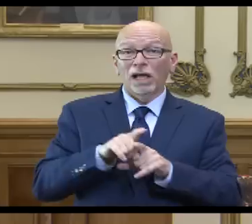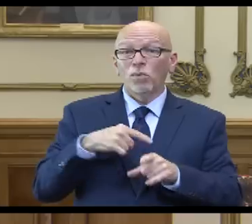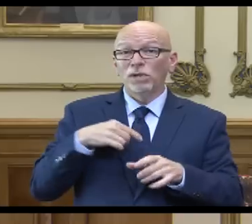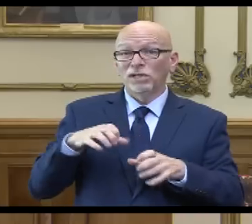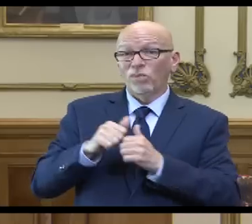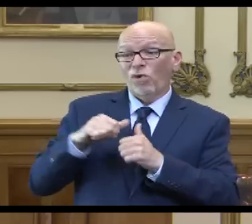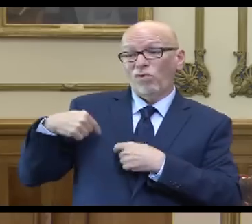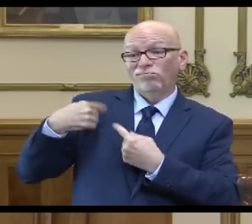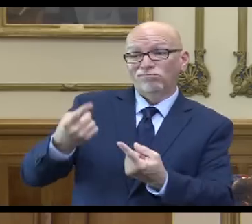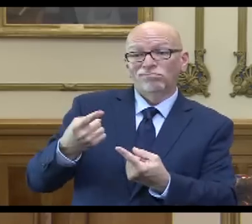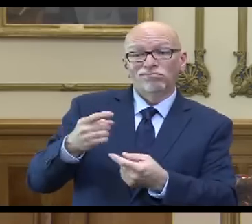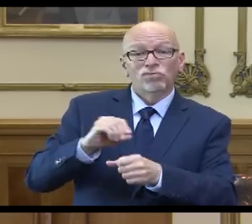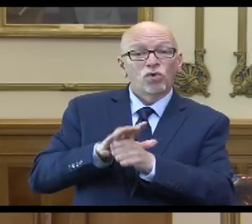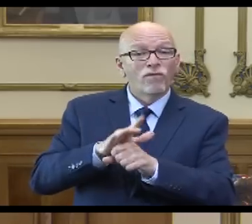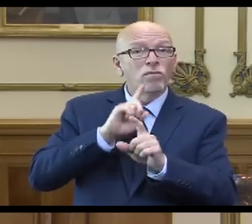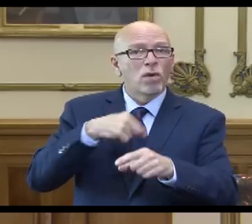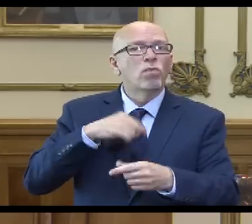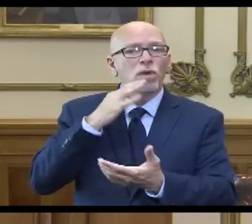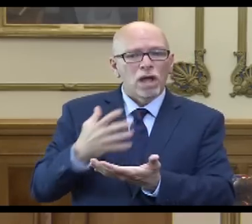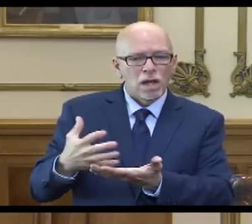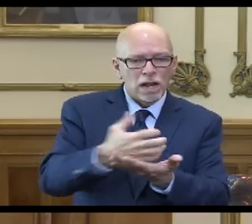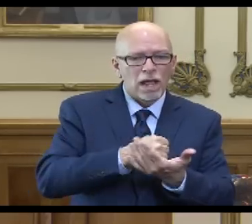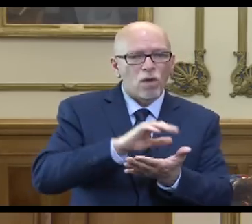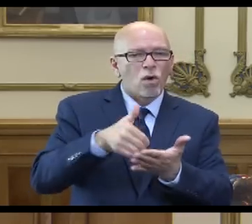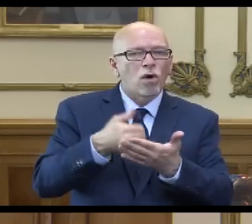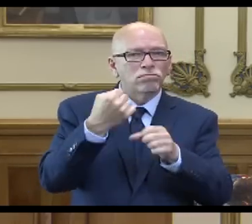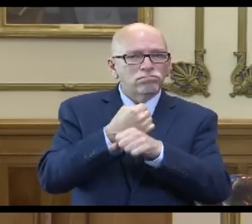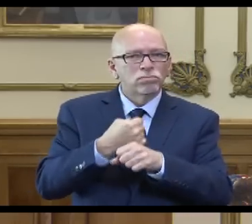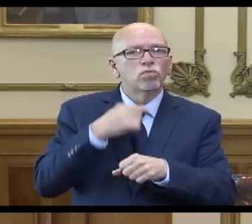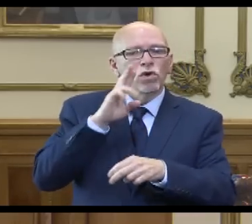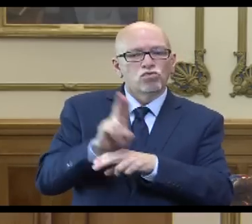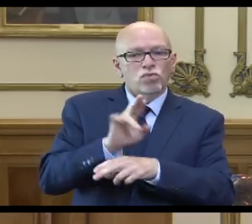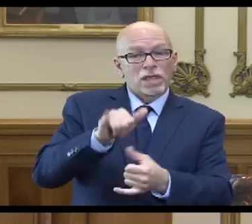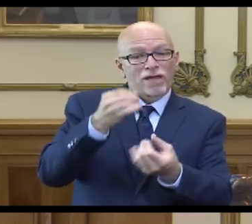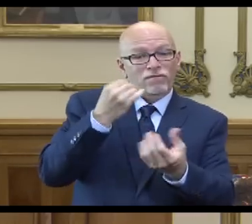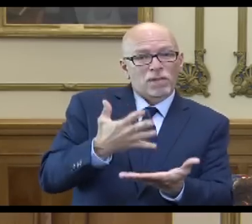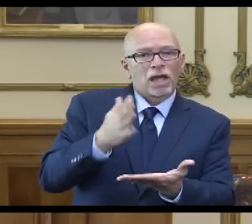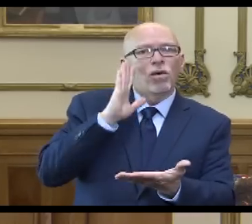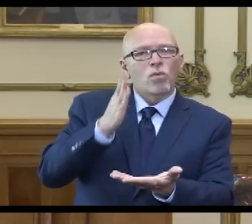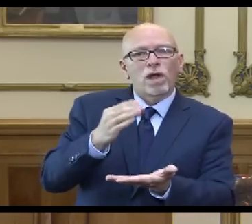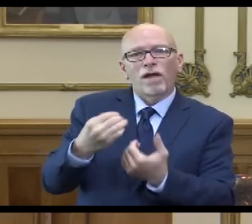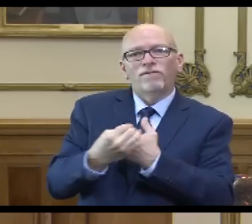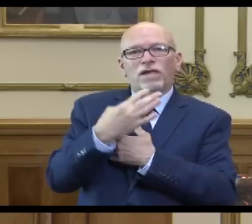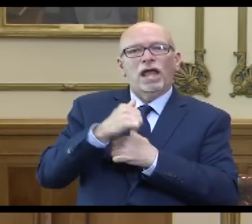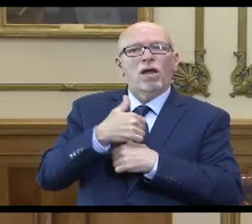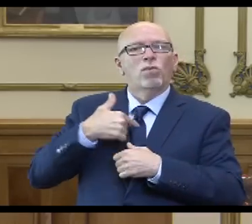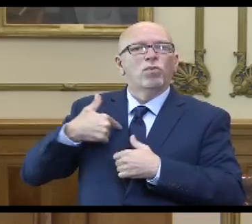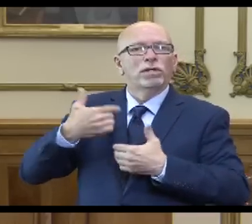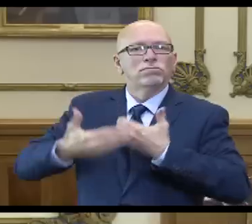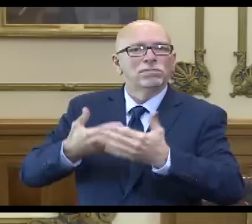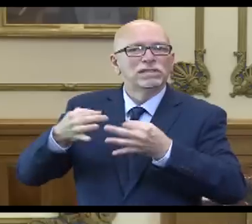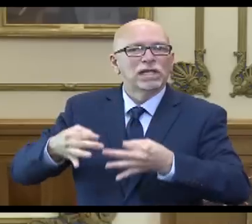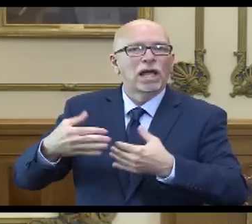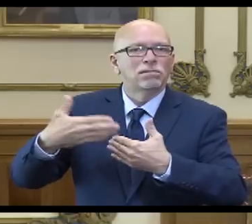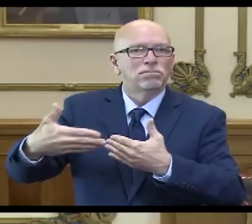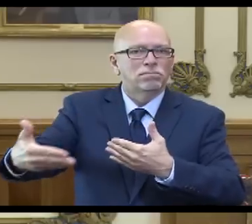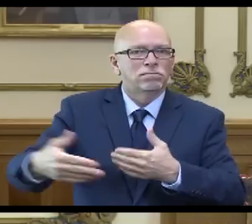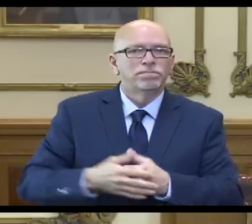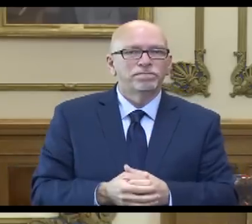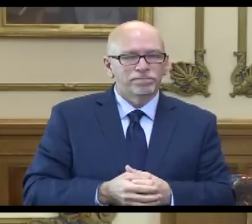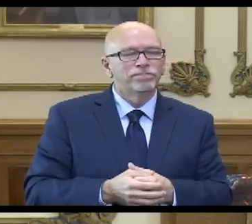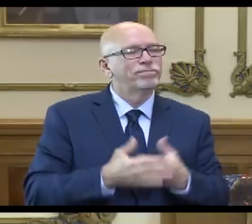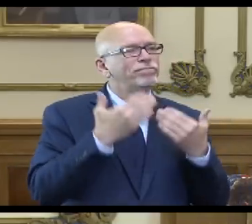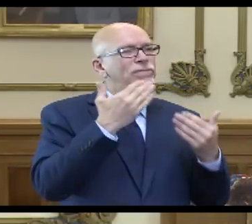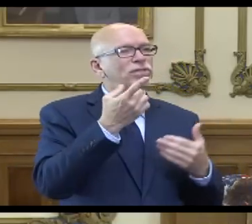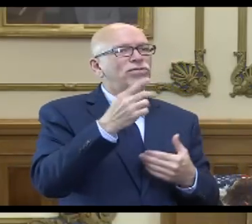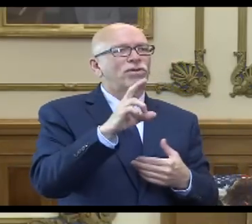all of our COVID responses, we will collect the data and we will use that to inform us on what we need to do next. Thank you. Thank you, Dr.